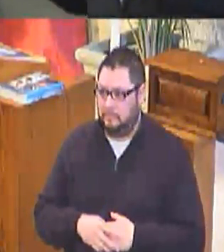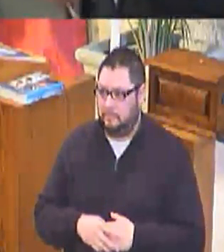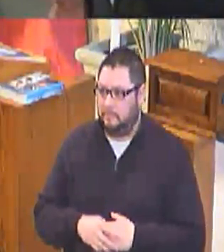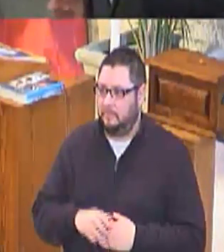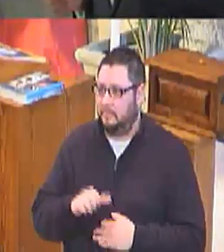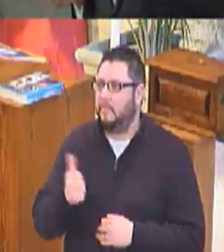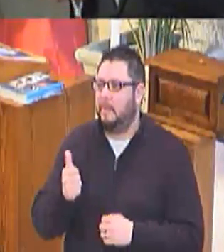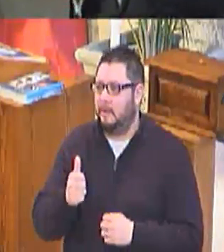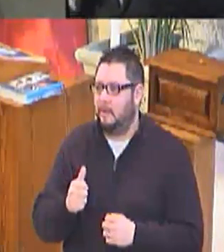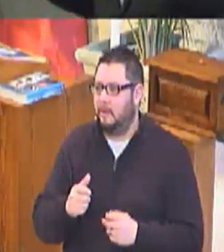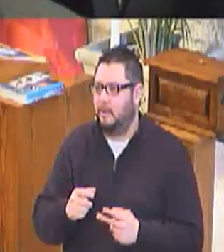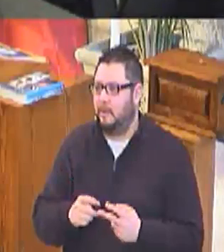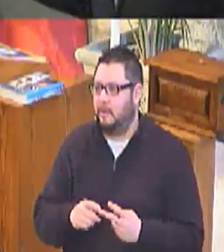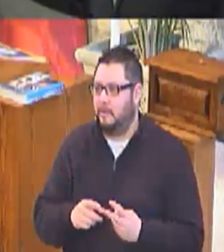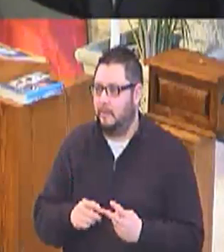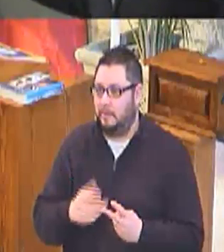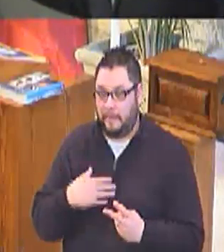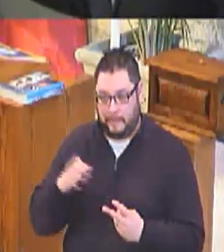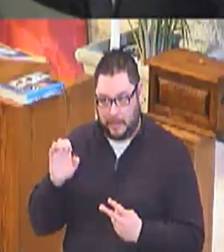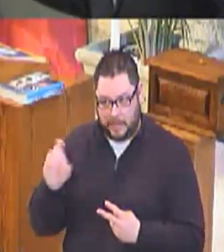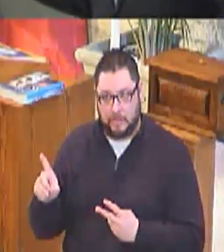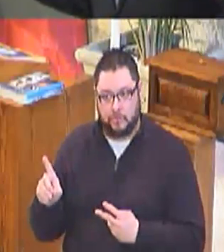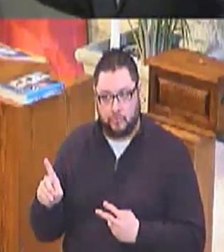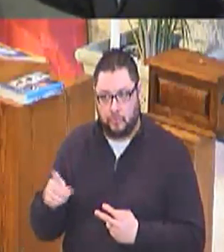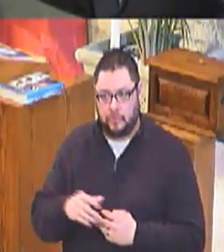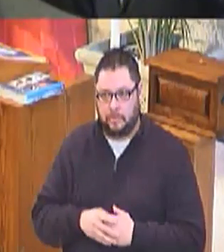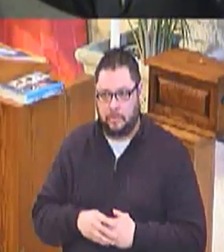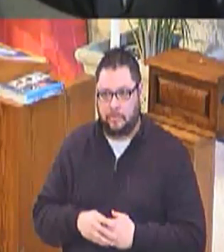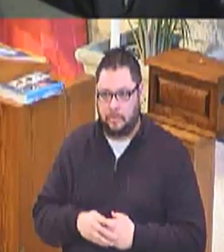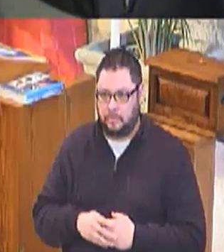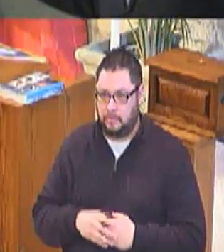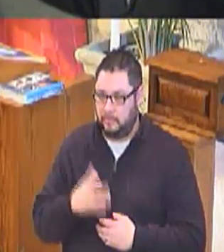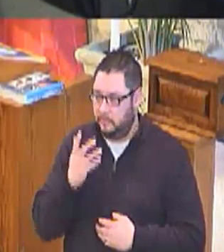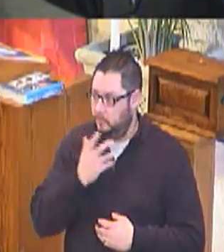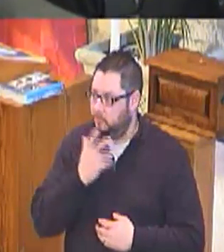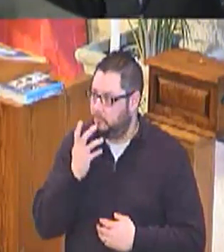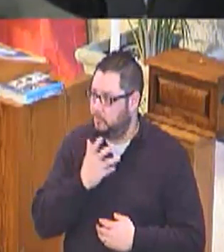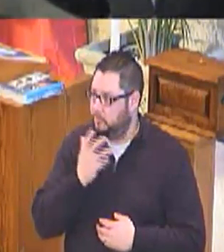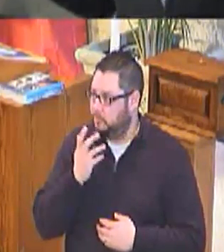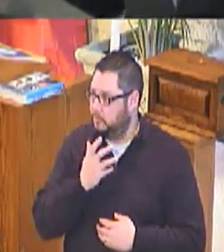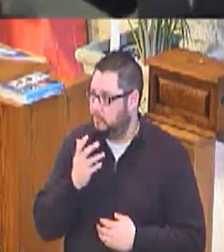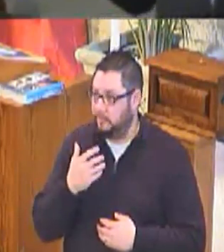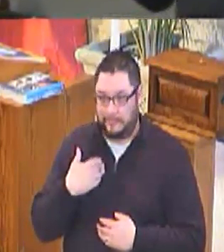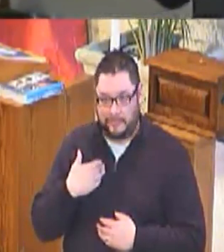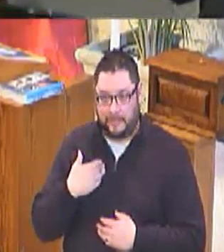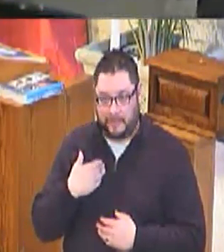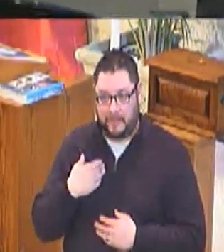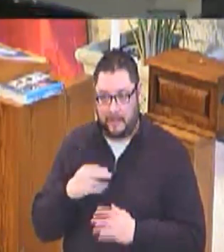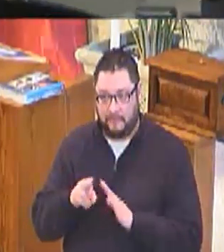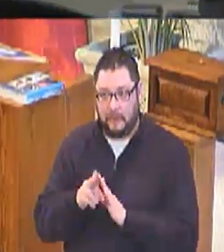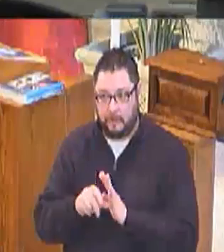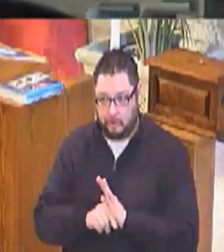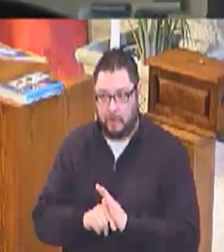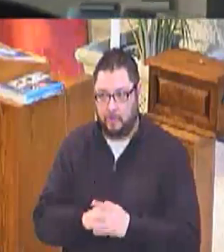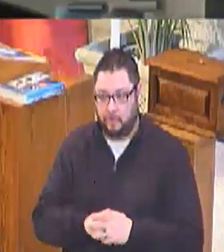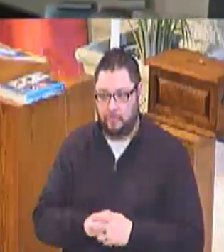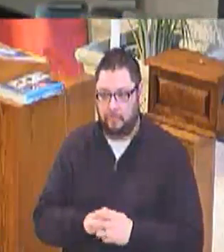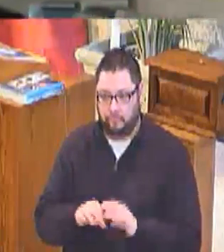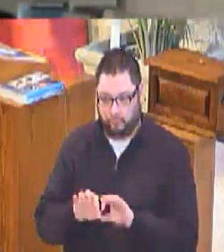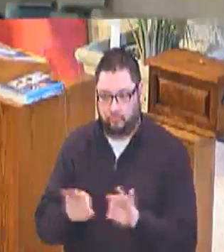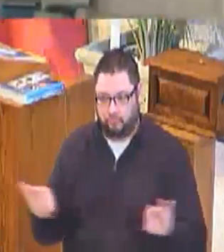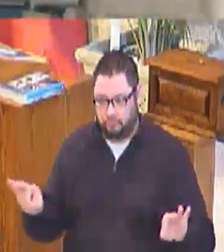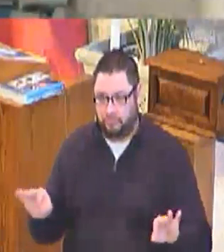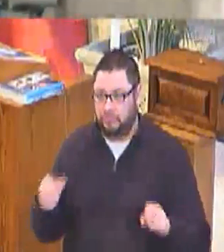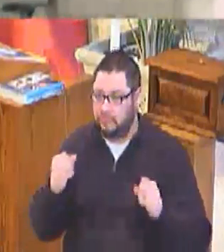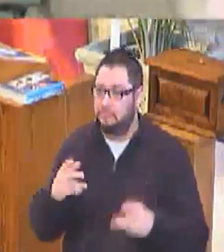Another area is my education. Wow, I have an undergraduate degree. There's many